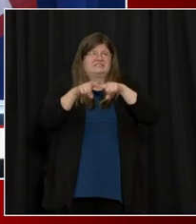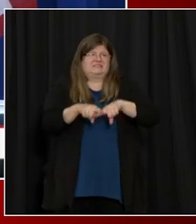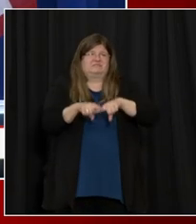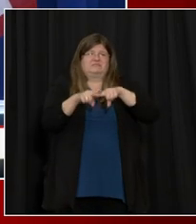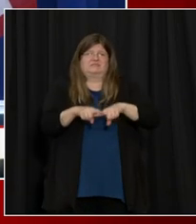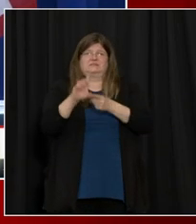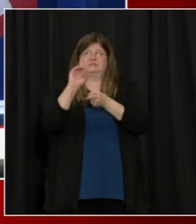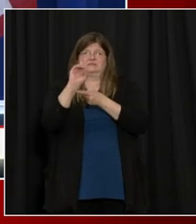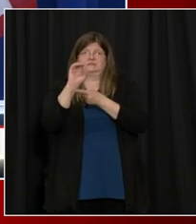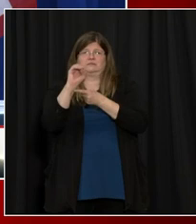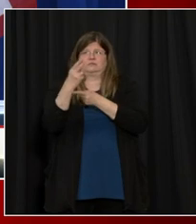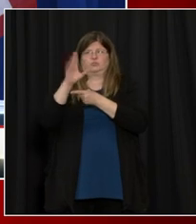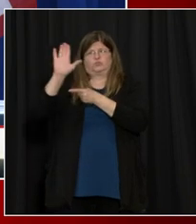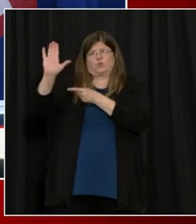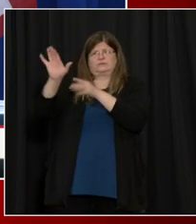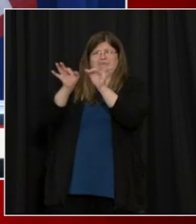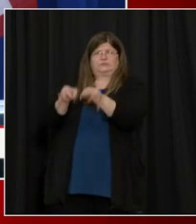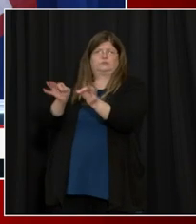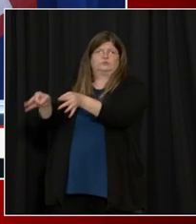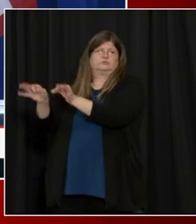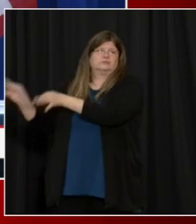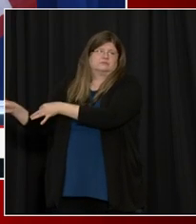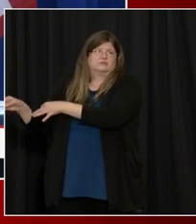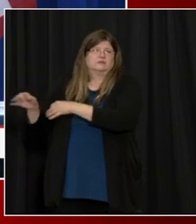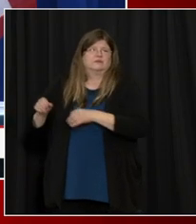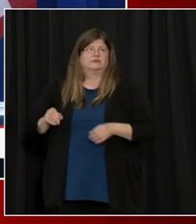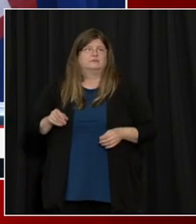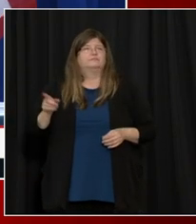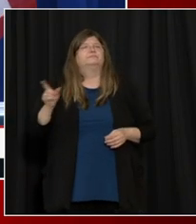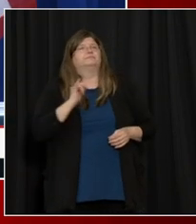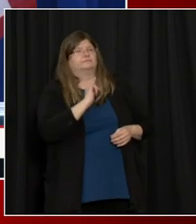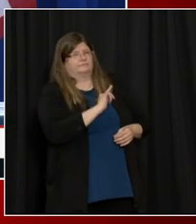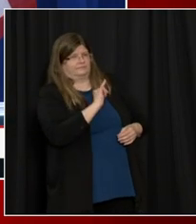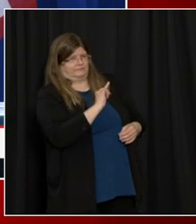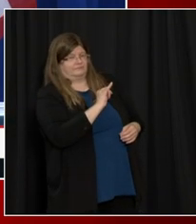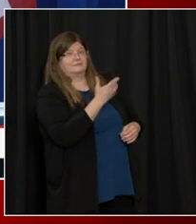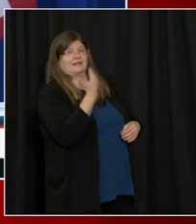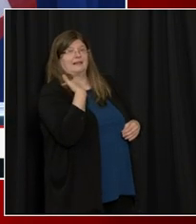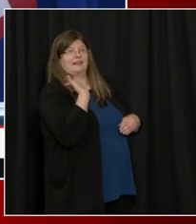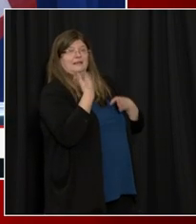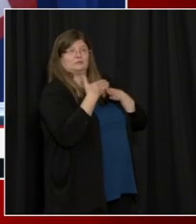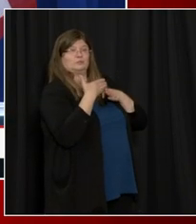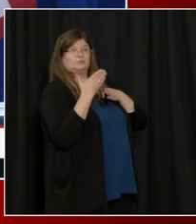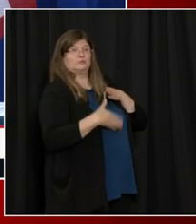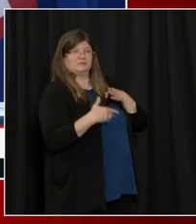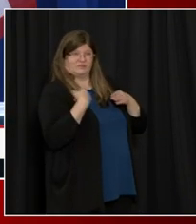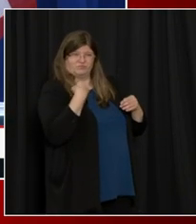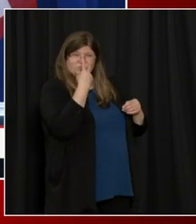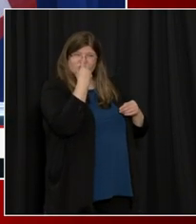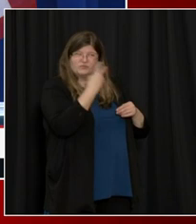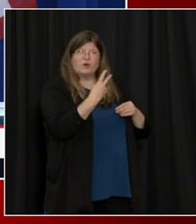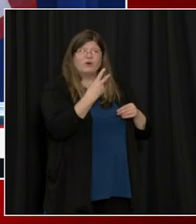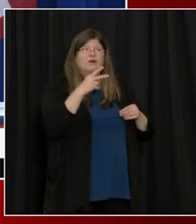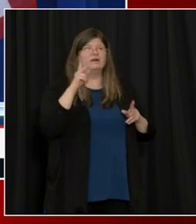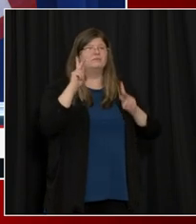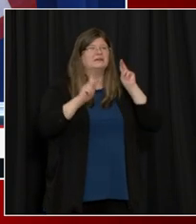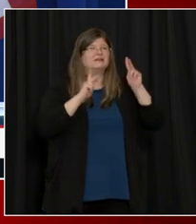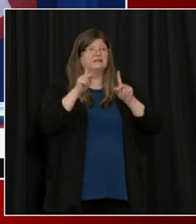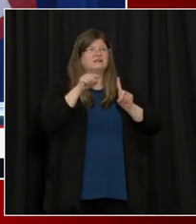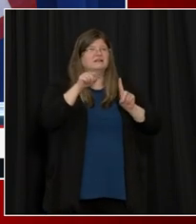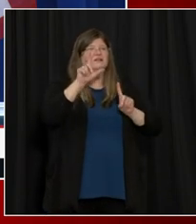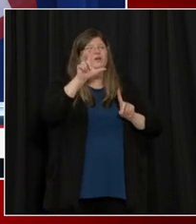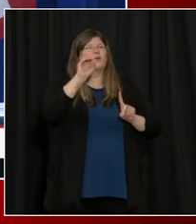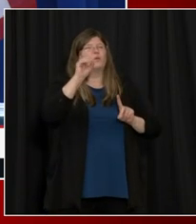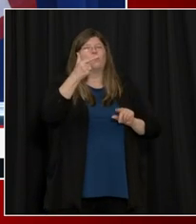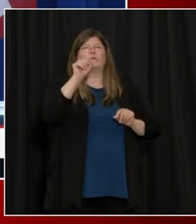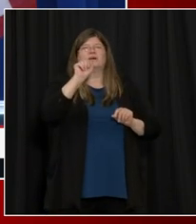are. This past weekend, I saw a lot of people gathering in Logan Circle, for example, and sitting in small groups, but